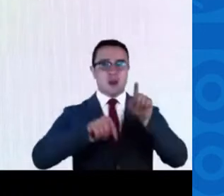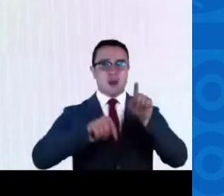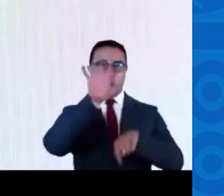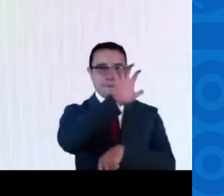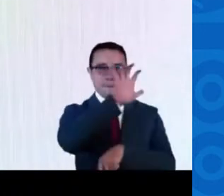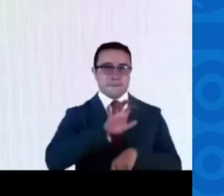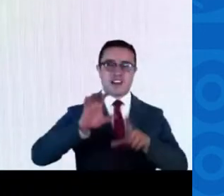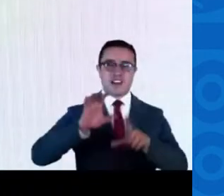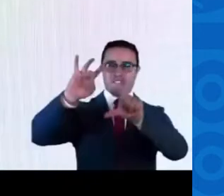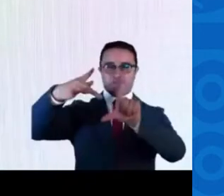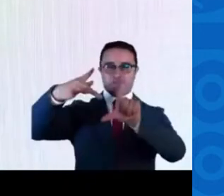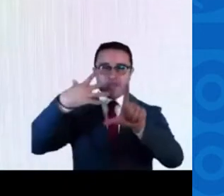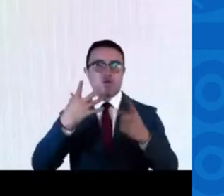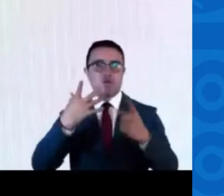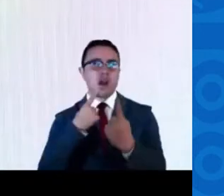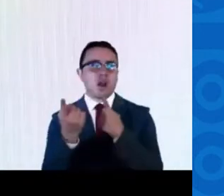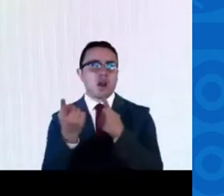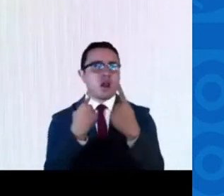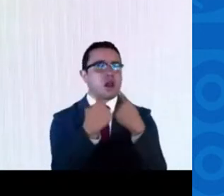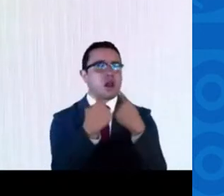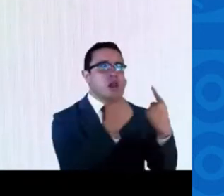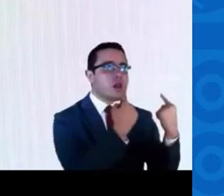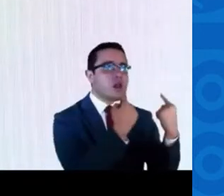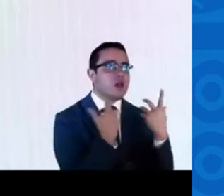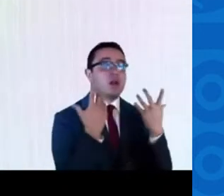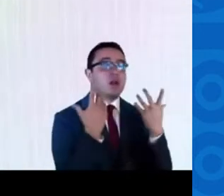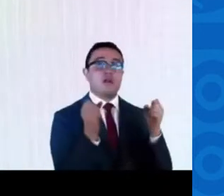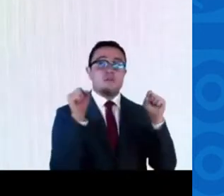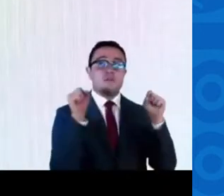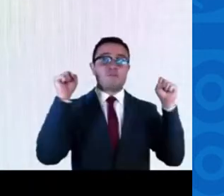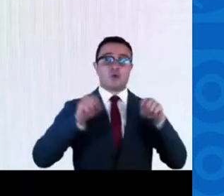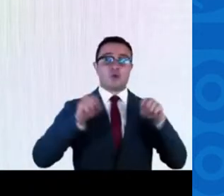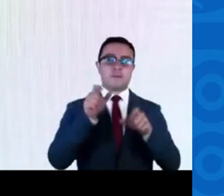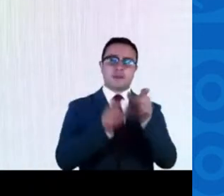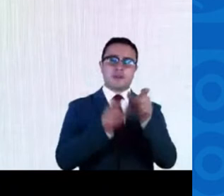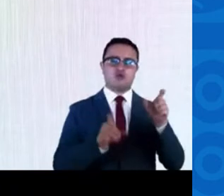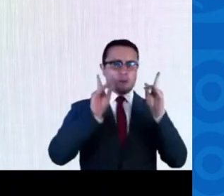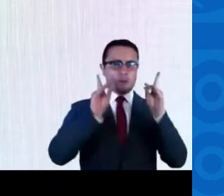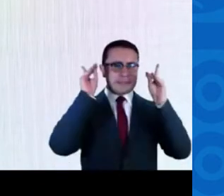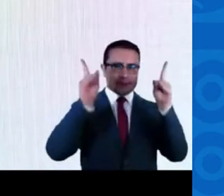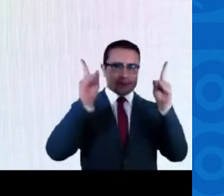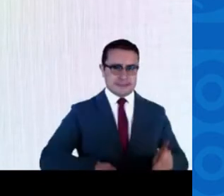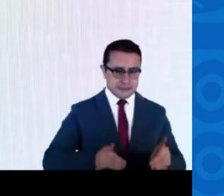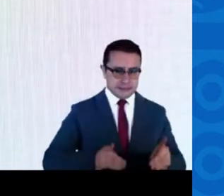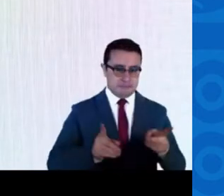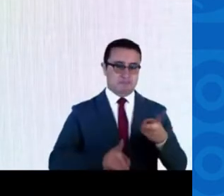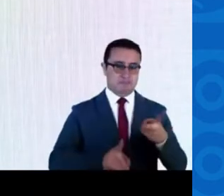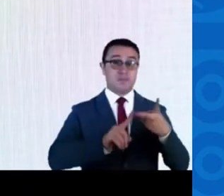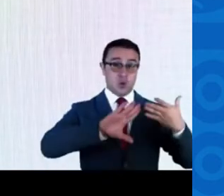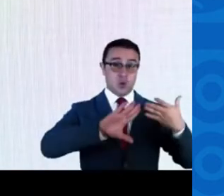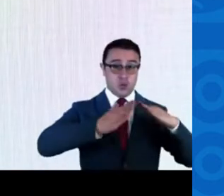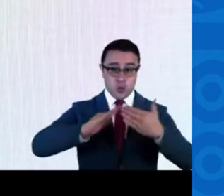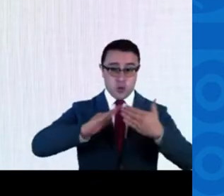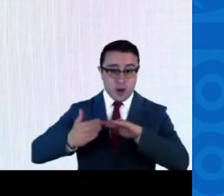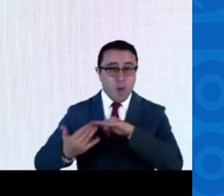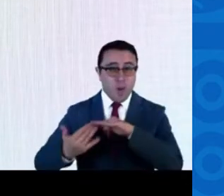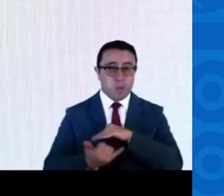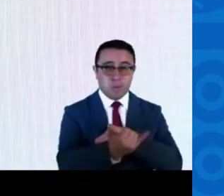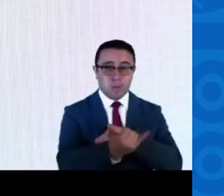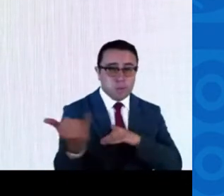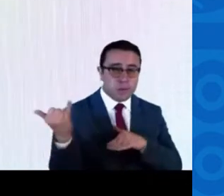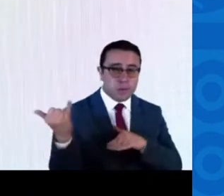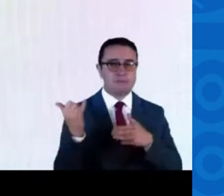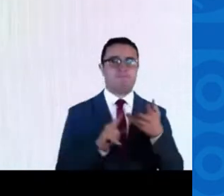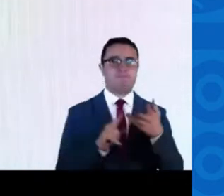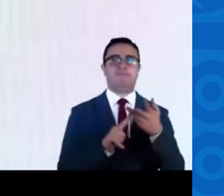successes has been achieved. And we have had several virtual meetings, and during those meetings, the